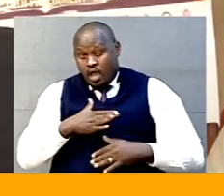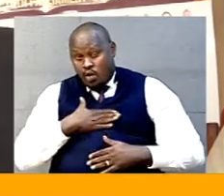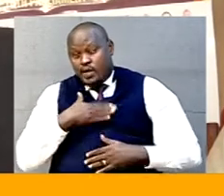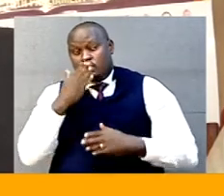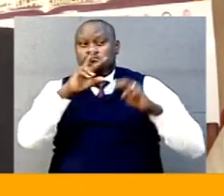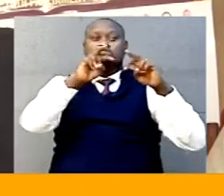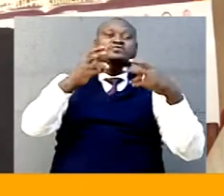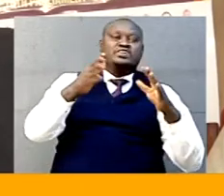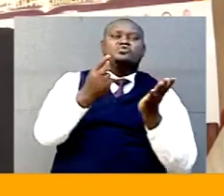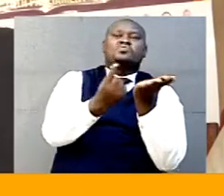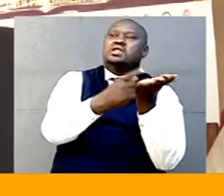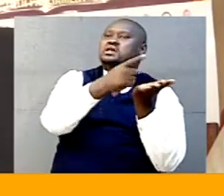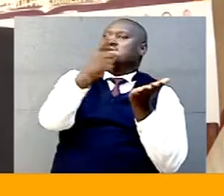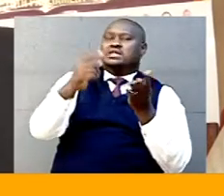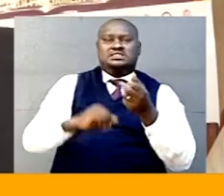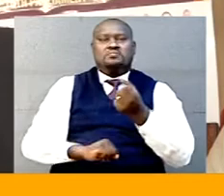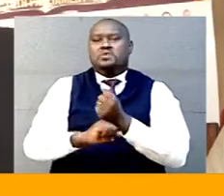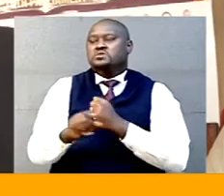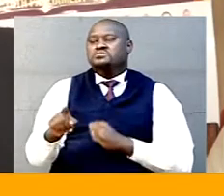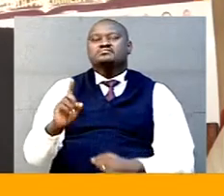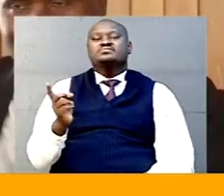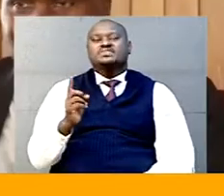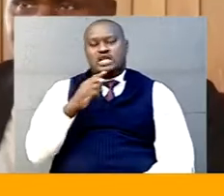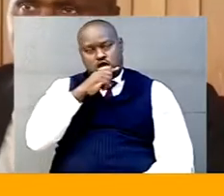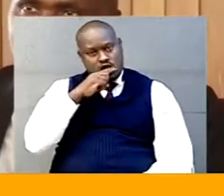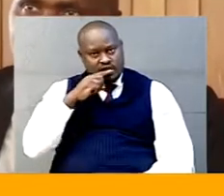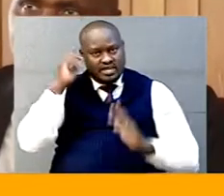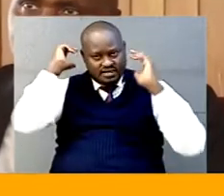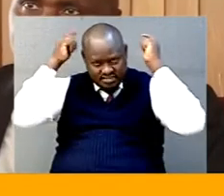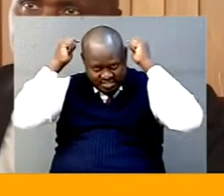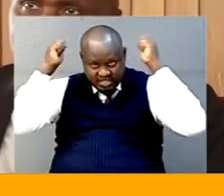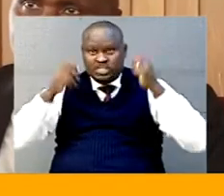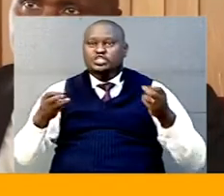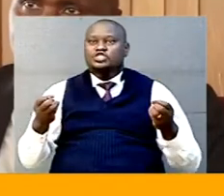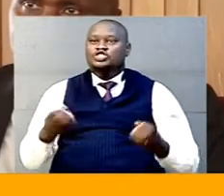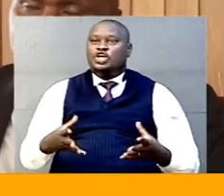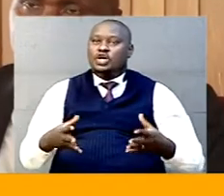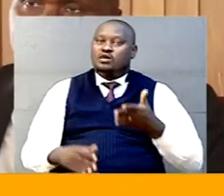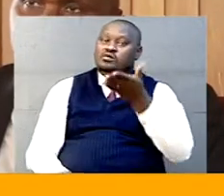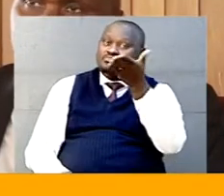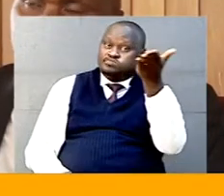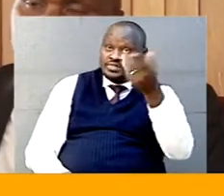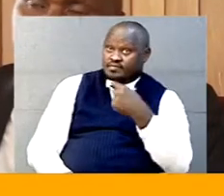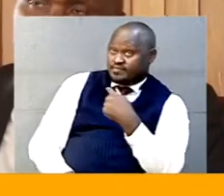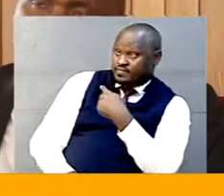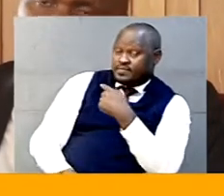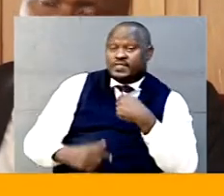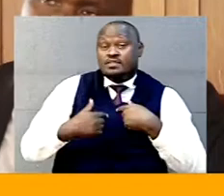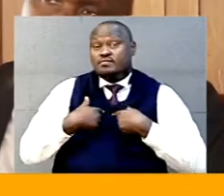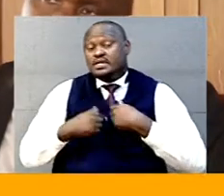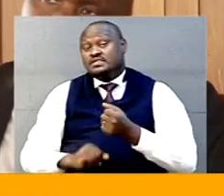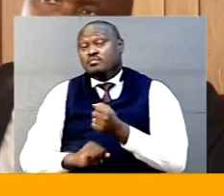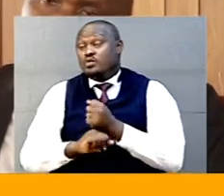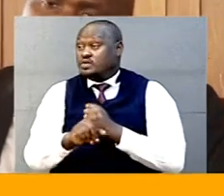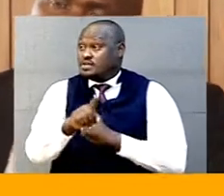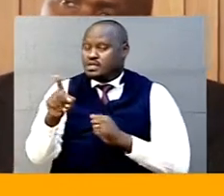Uganda are 100% behind us. And I would like to add my voice to that of colleagues to call upon